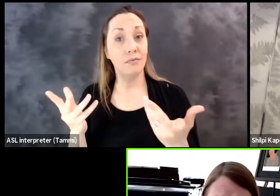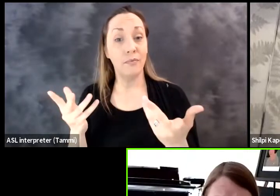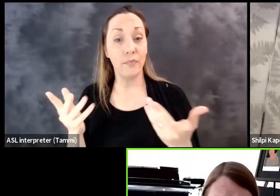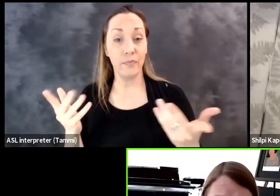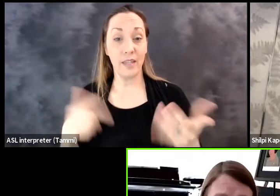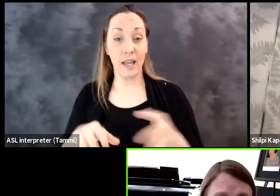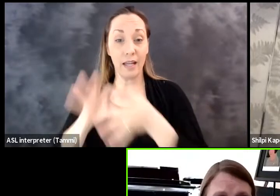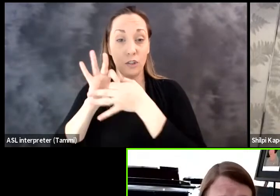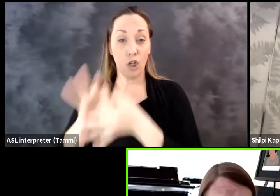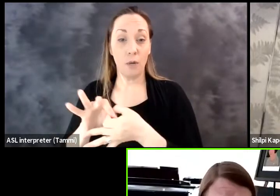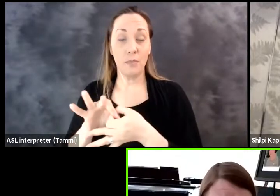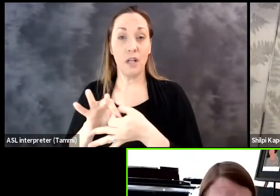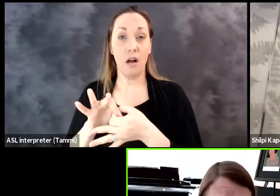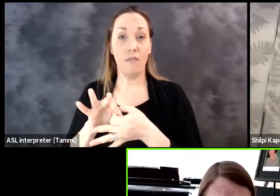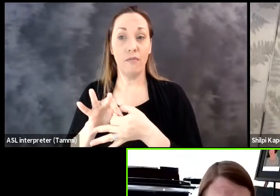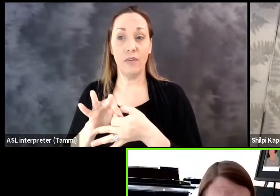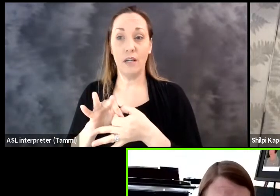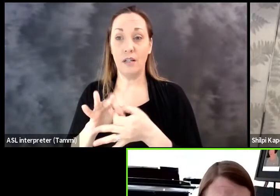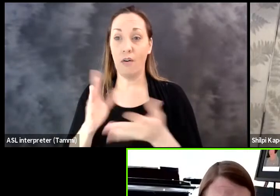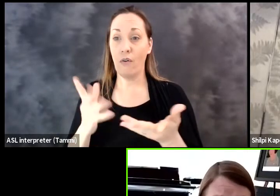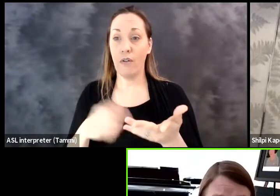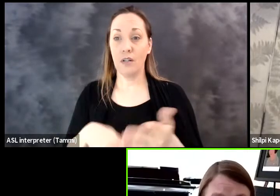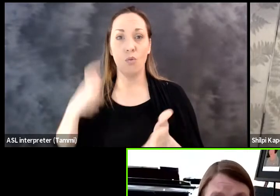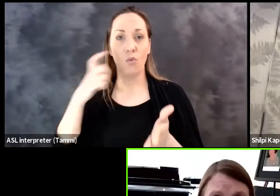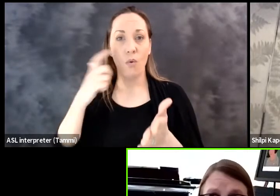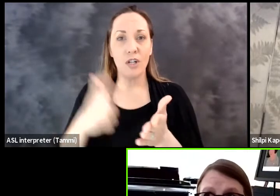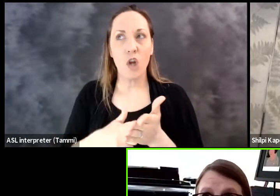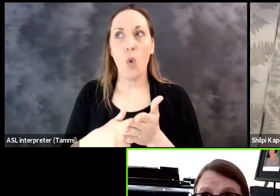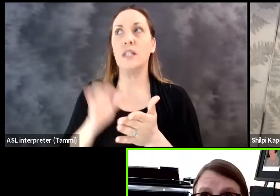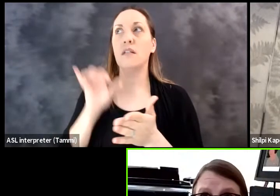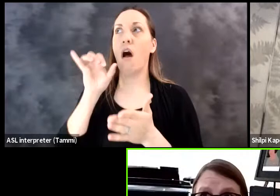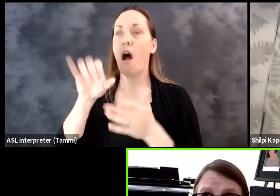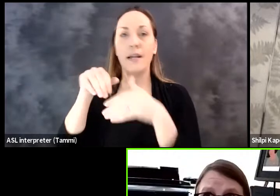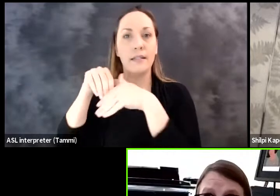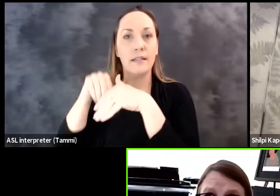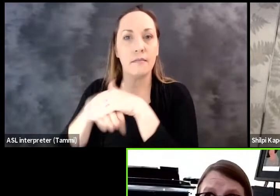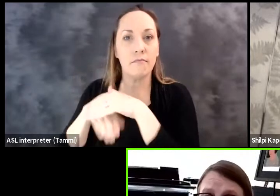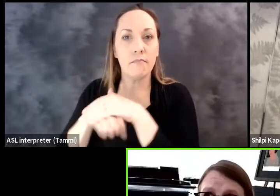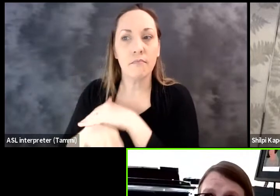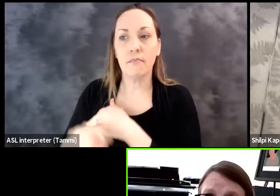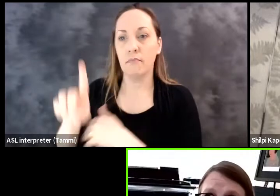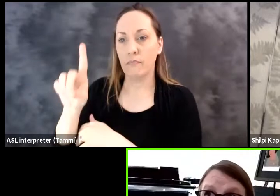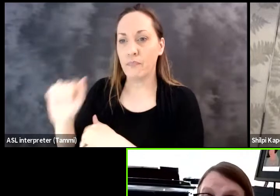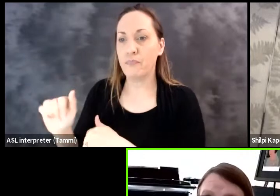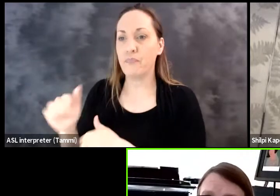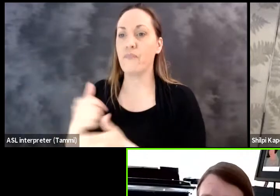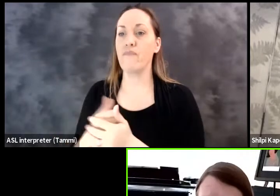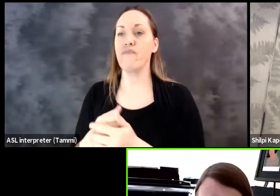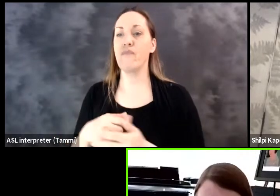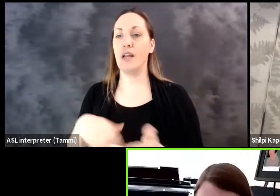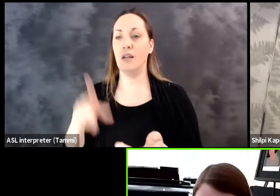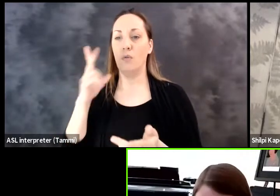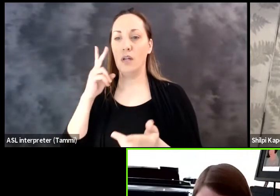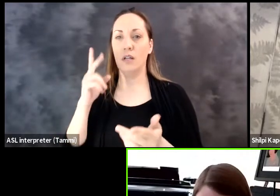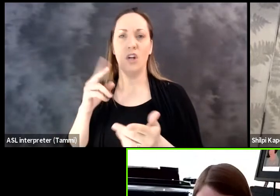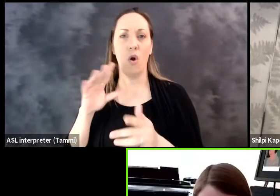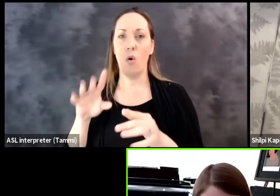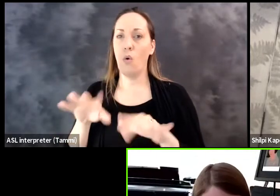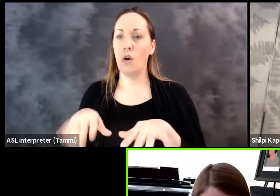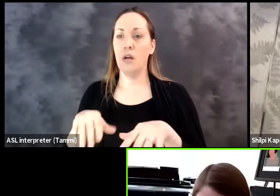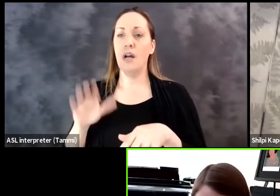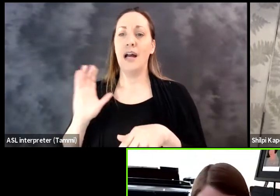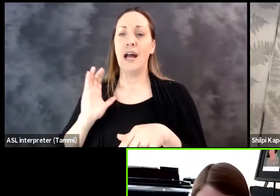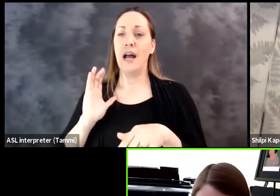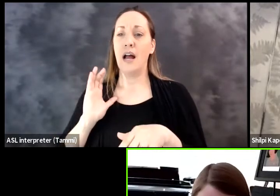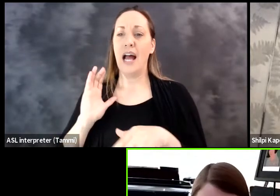of the swell that we then saw on accessibility, our Disability Answer Desk, which is our support team here. We've